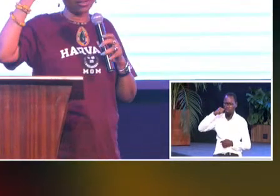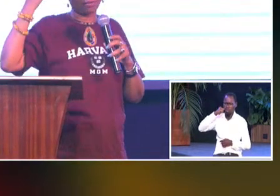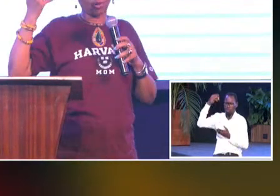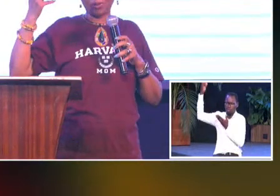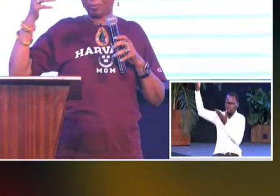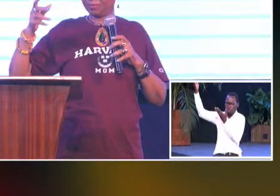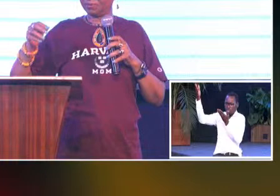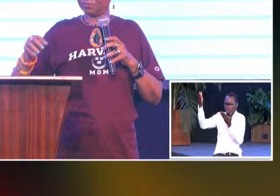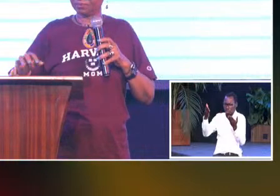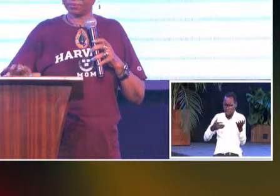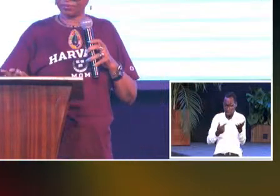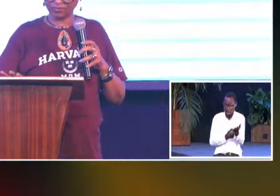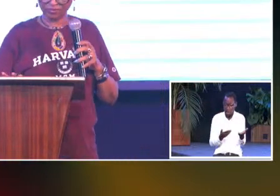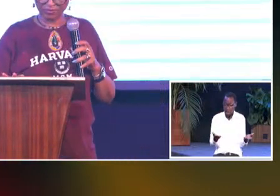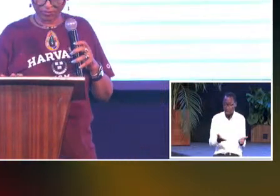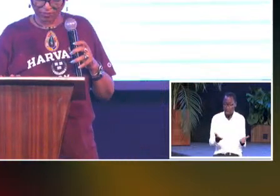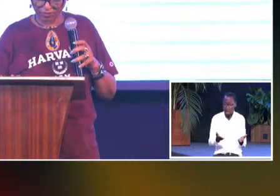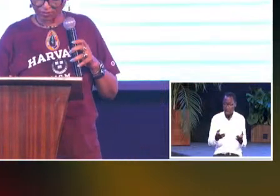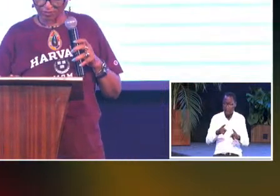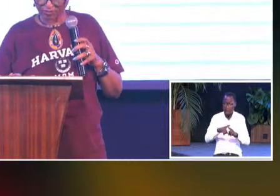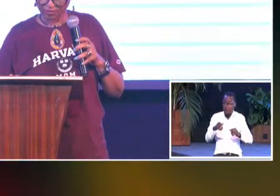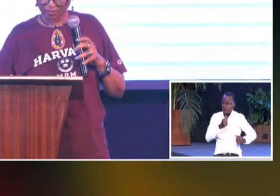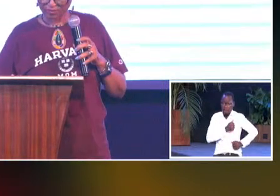That is a problem.